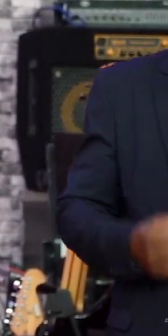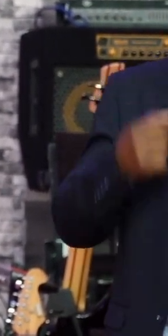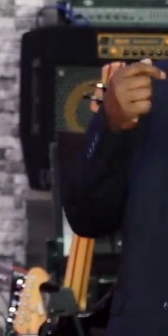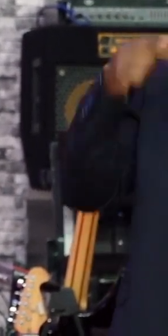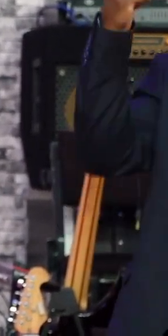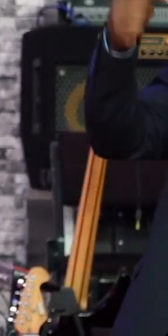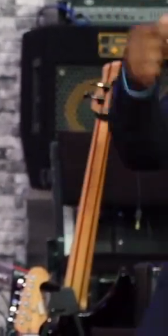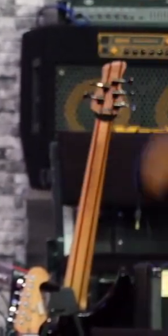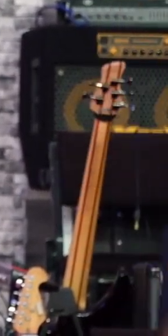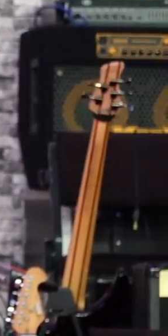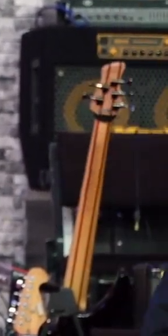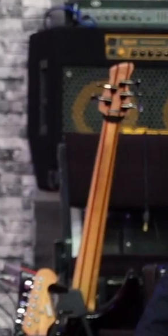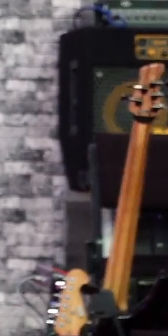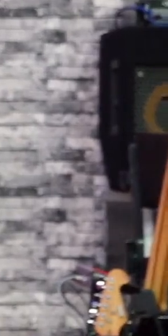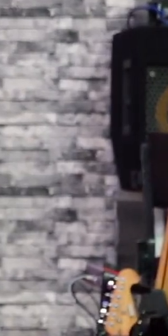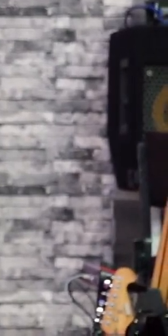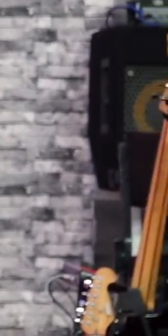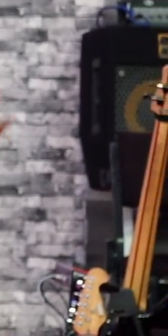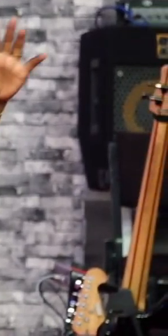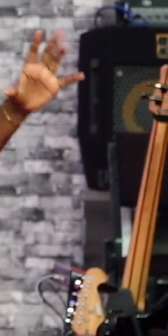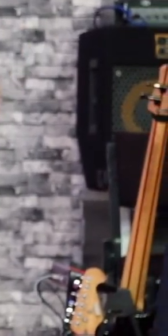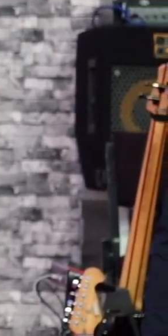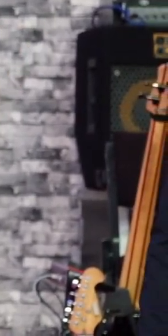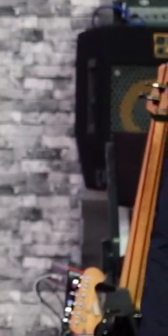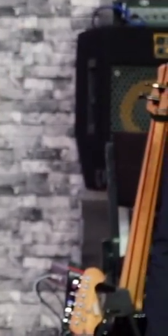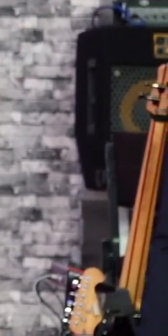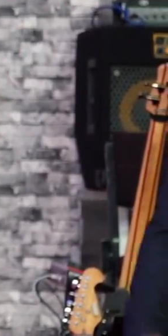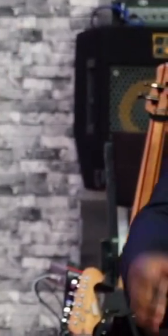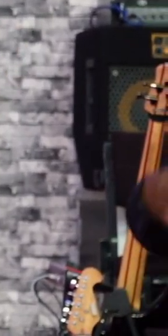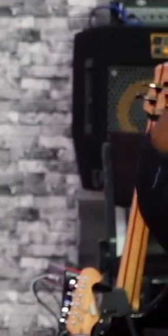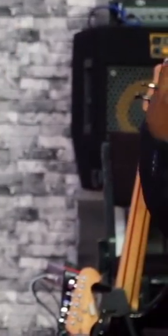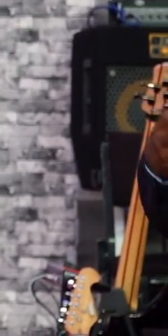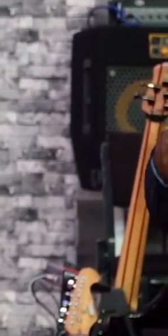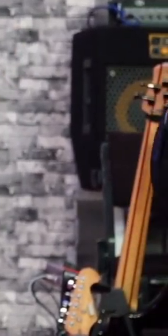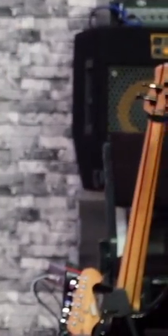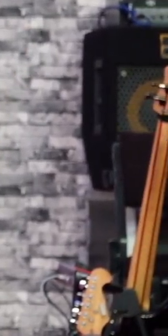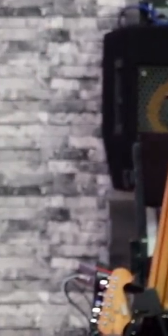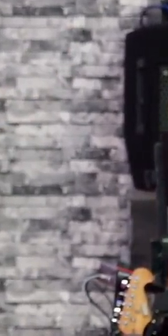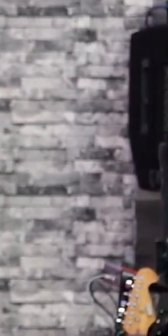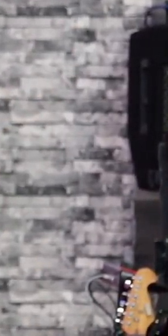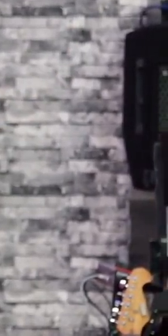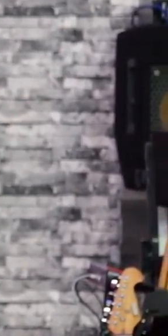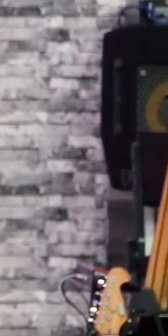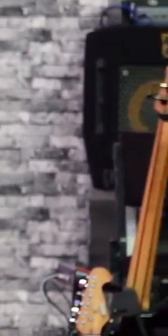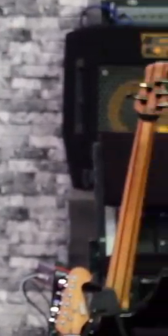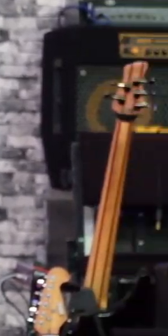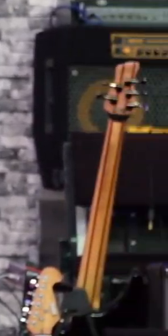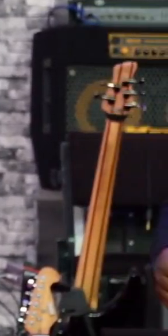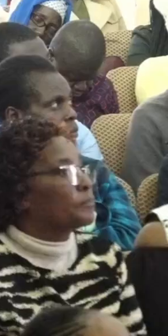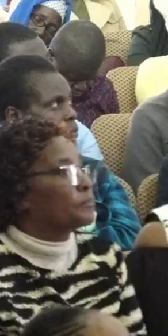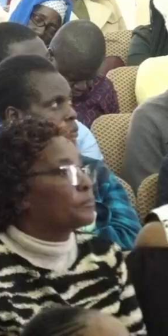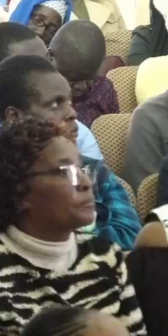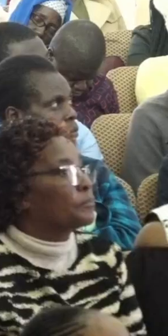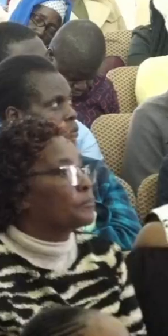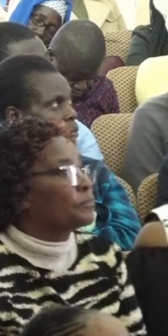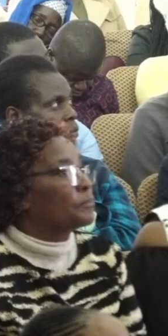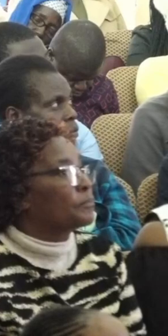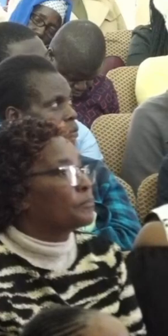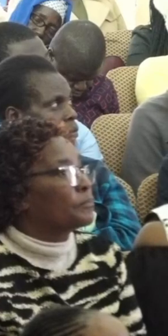tumekubali kupeana kile kidogo tulicho nacho. Our bishop is doing his best. Askofu anafanya anachoweza. What is the sheep